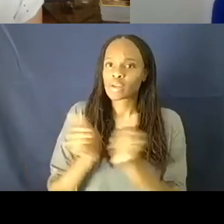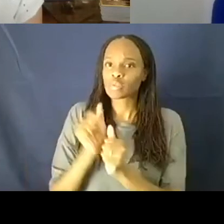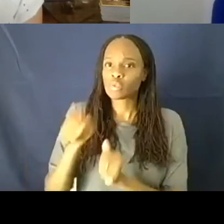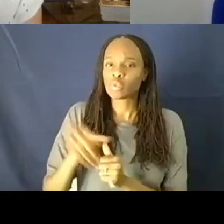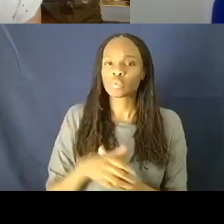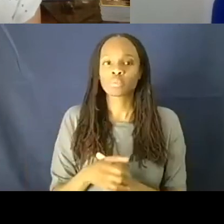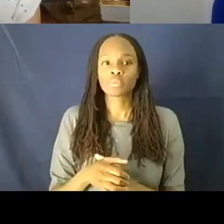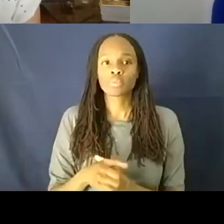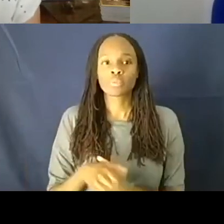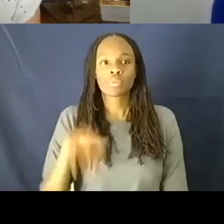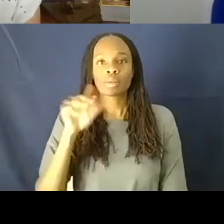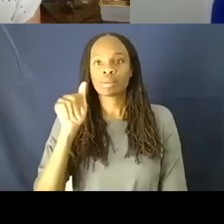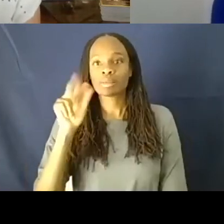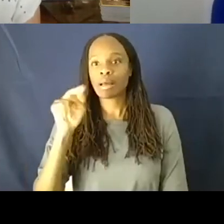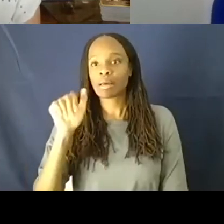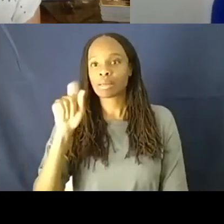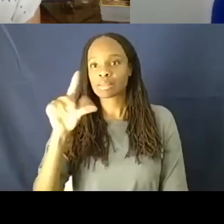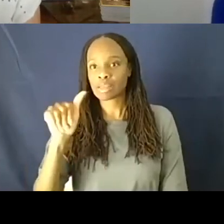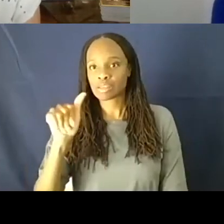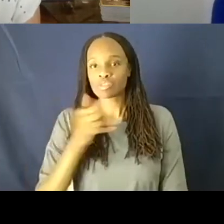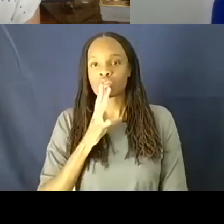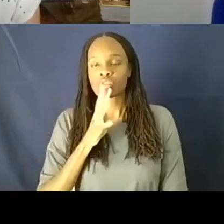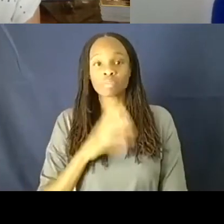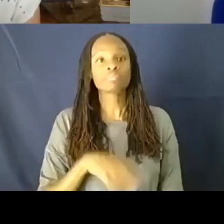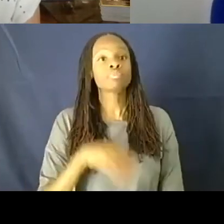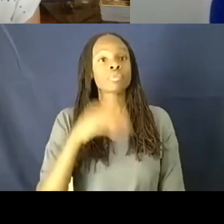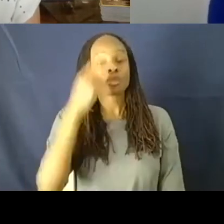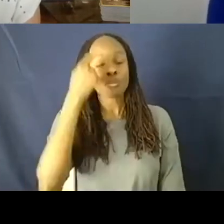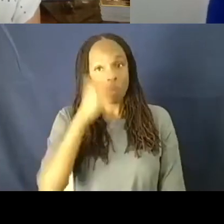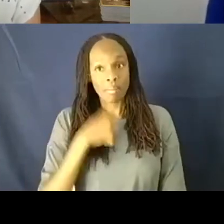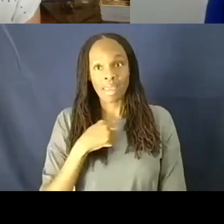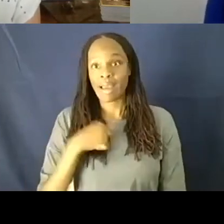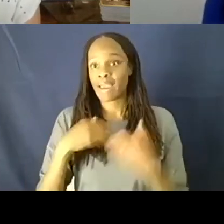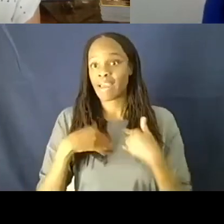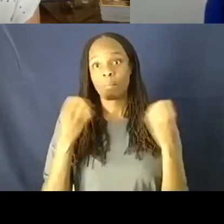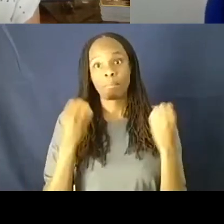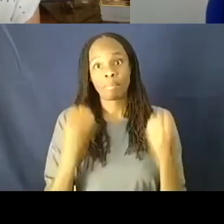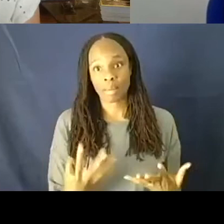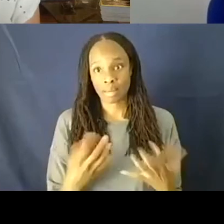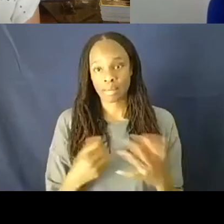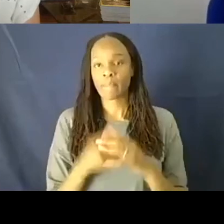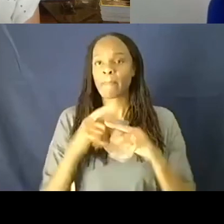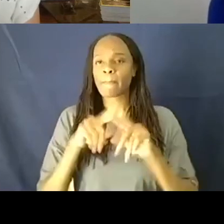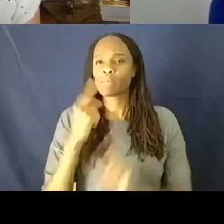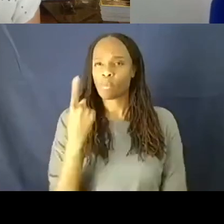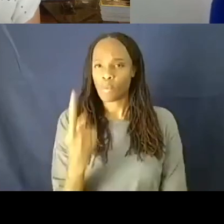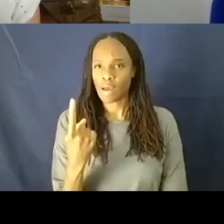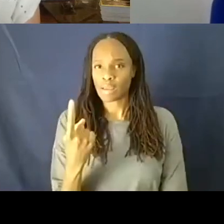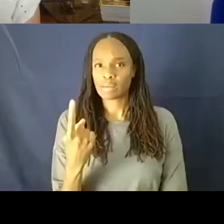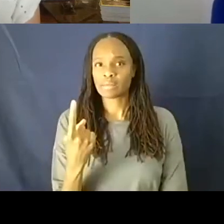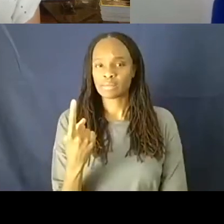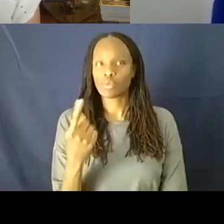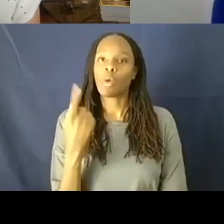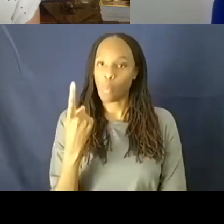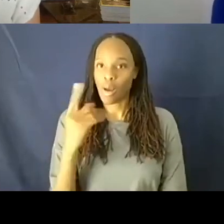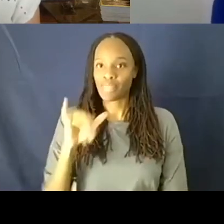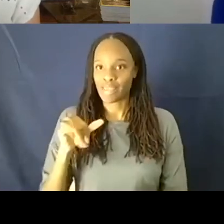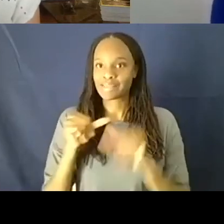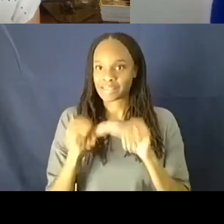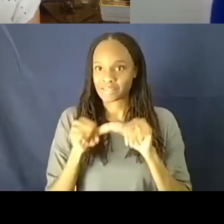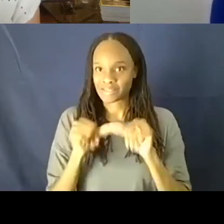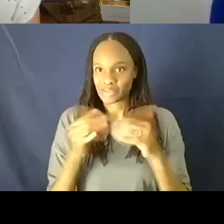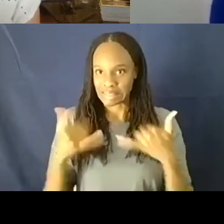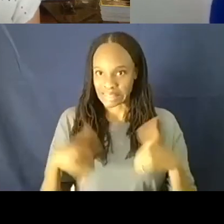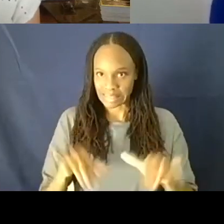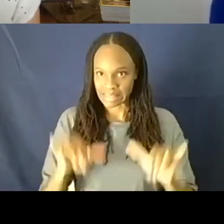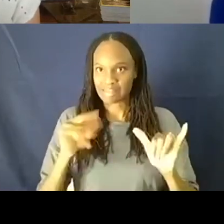For me, I have many of those, but one, an ongoing one, I guess you